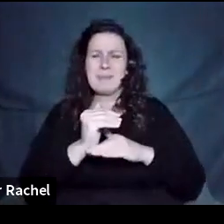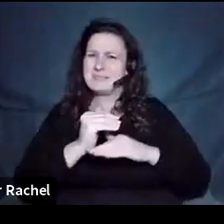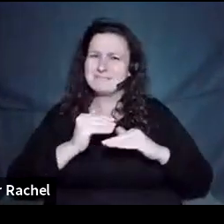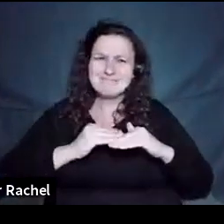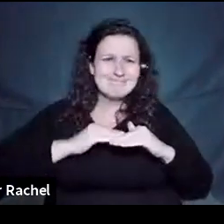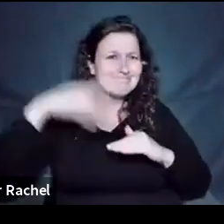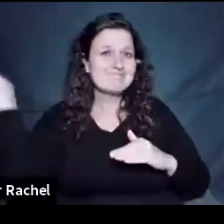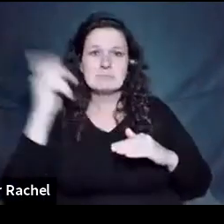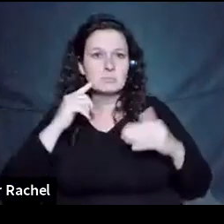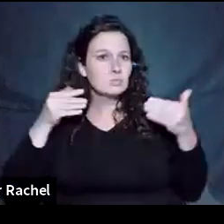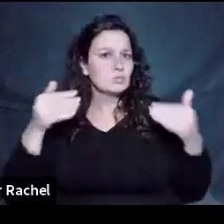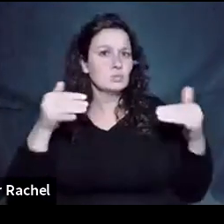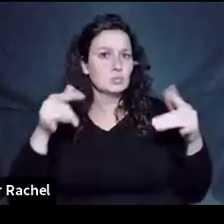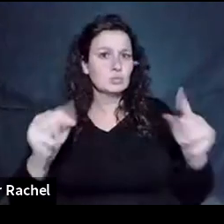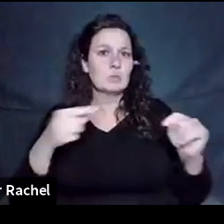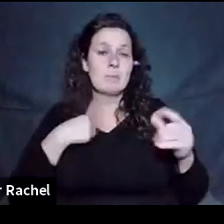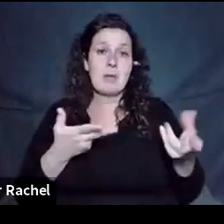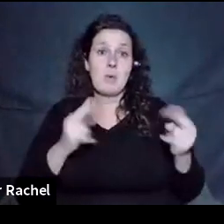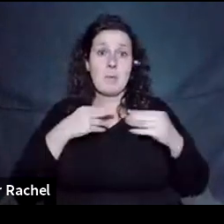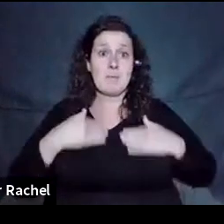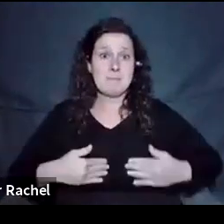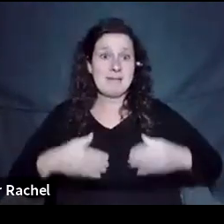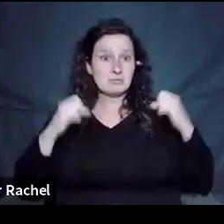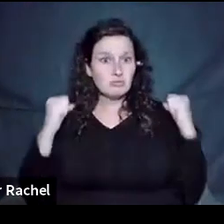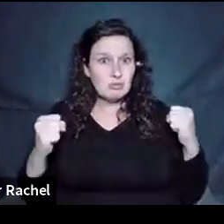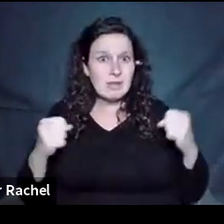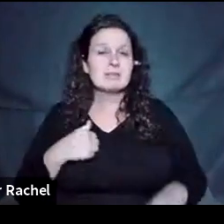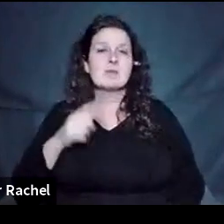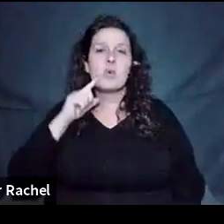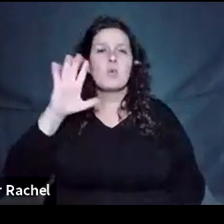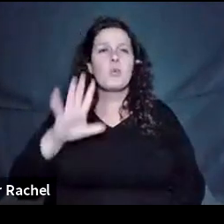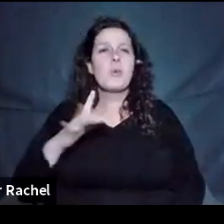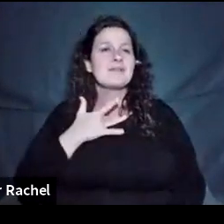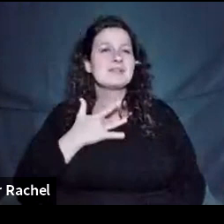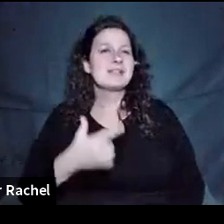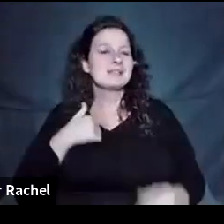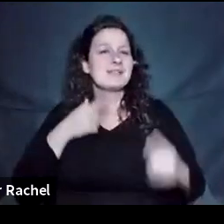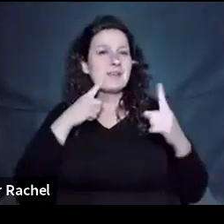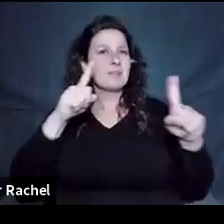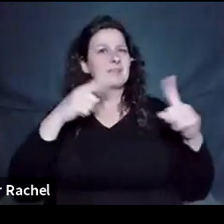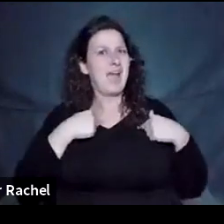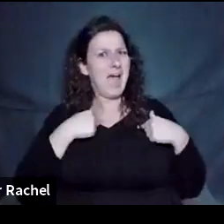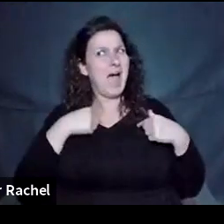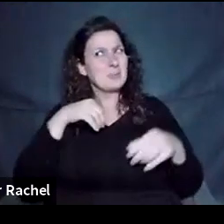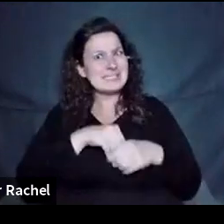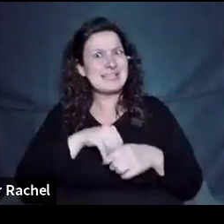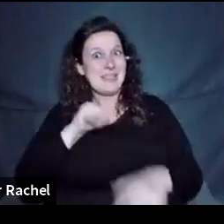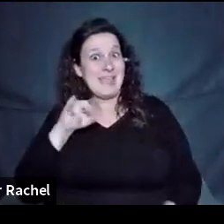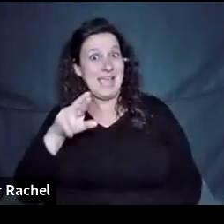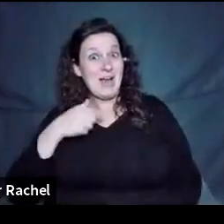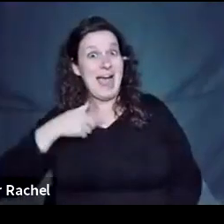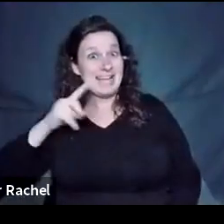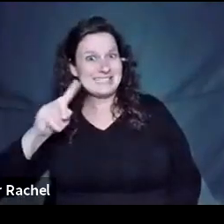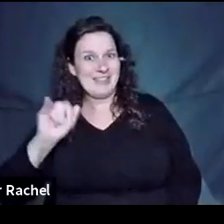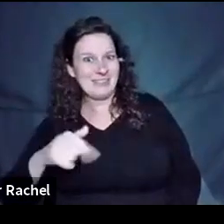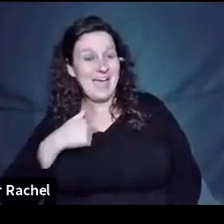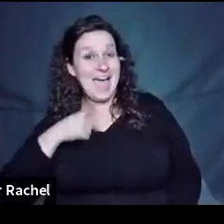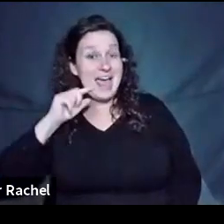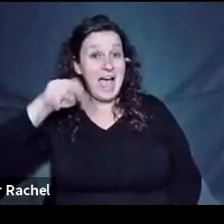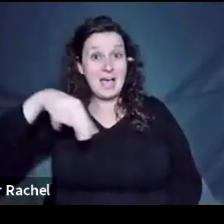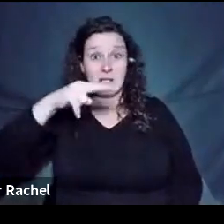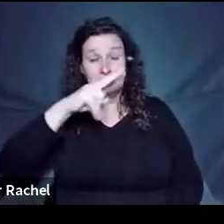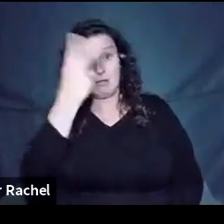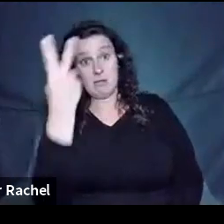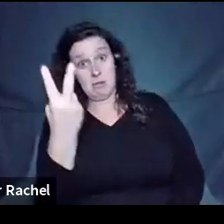strength. And it's this wonderful sense of accomplishment where I'm just like, I was in the air. I did that. I turned myself upside down